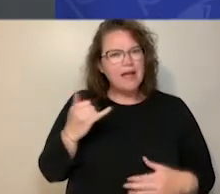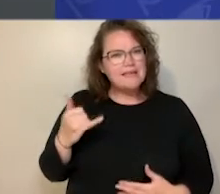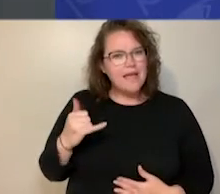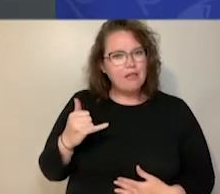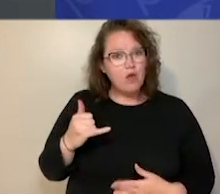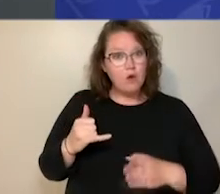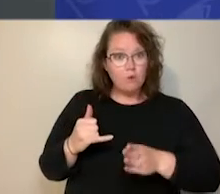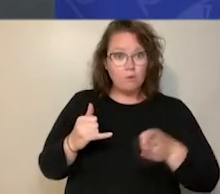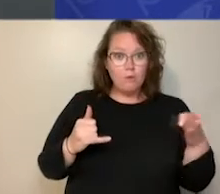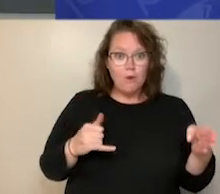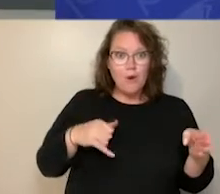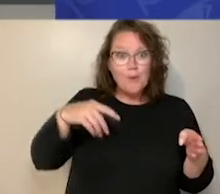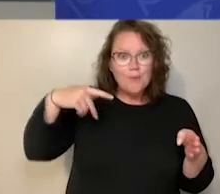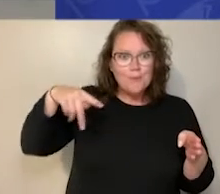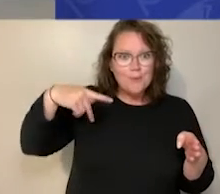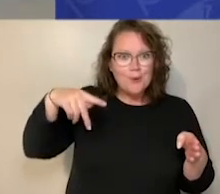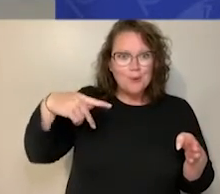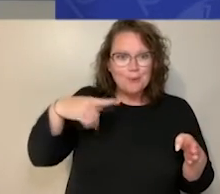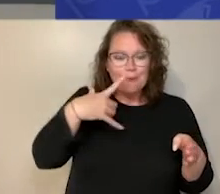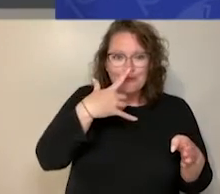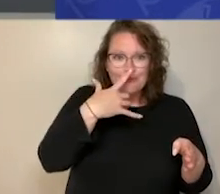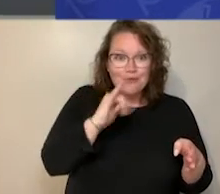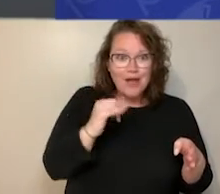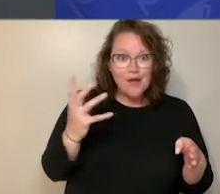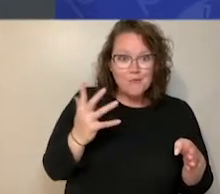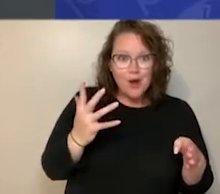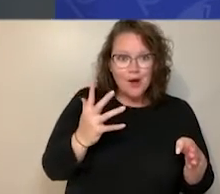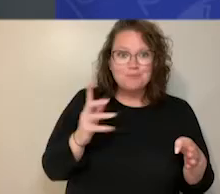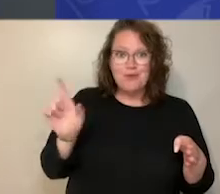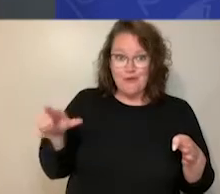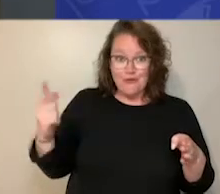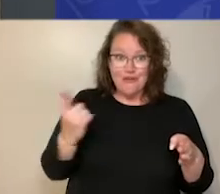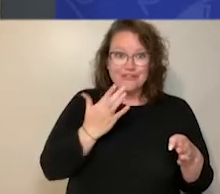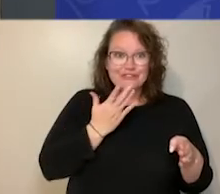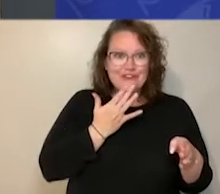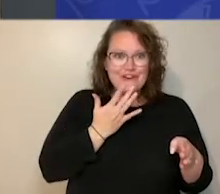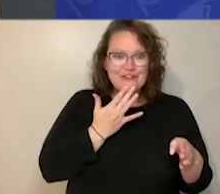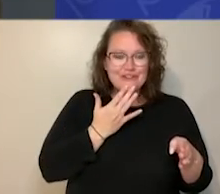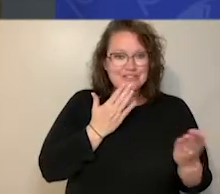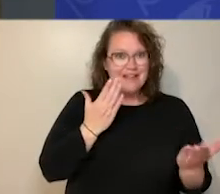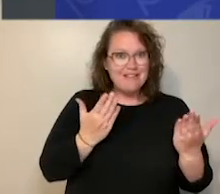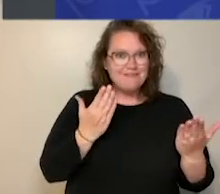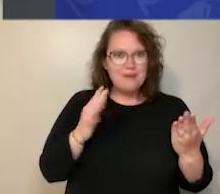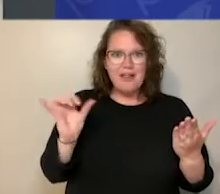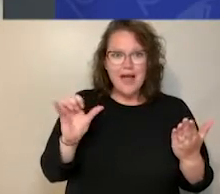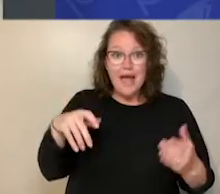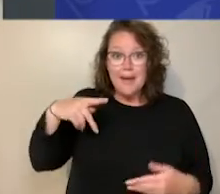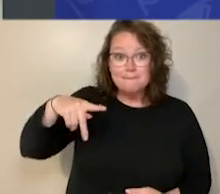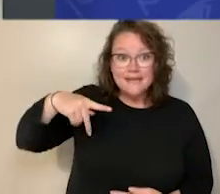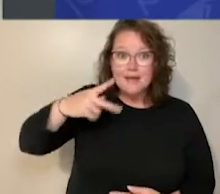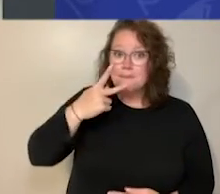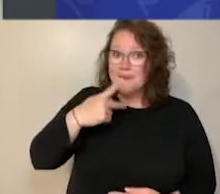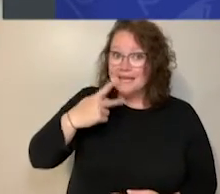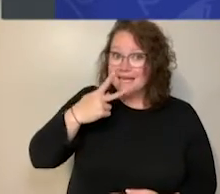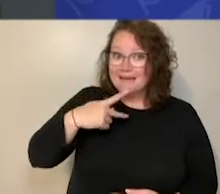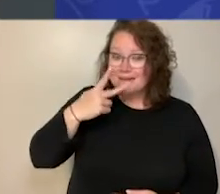But our purple is starting to show us other colors, maybe like pink.